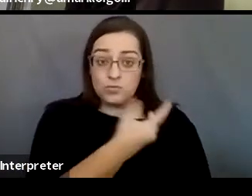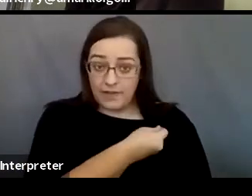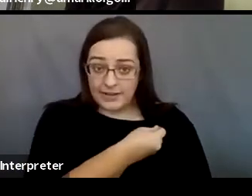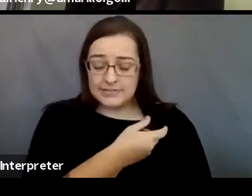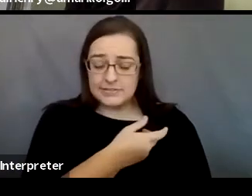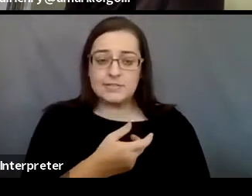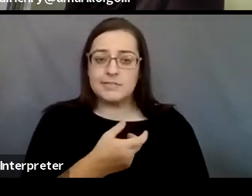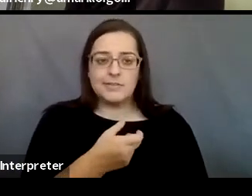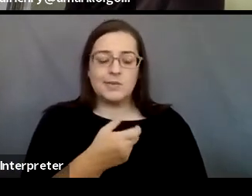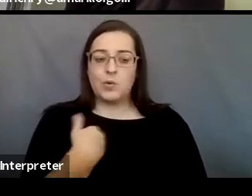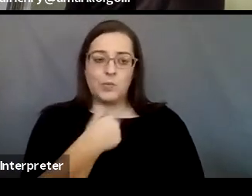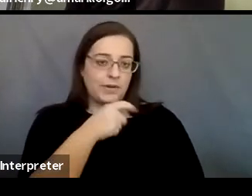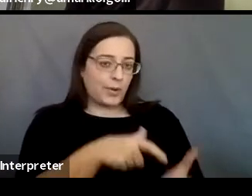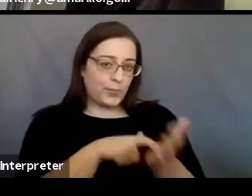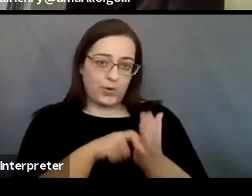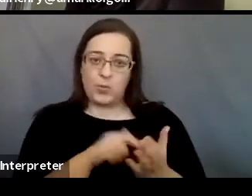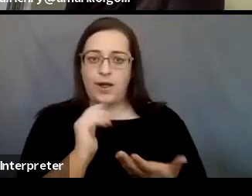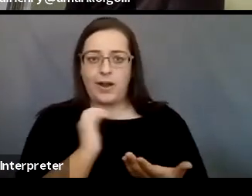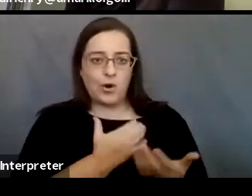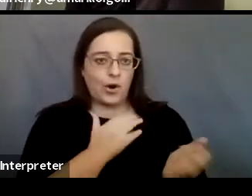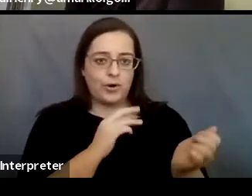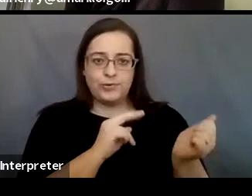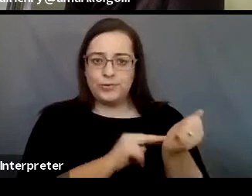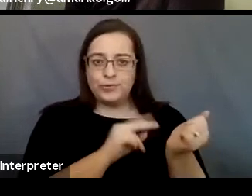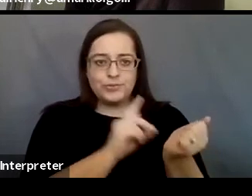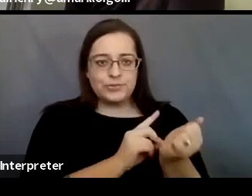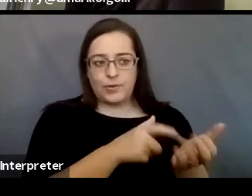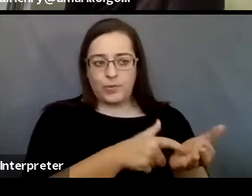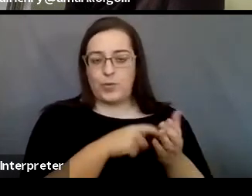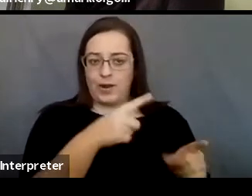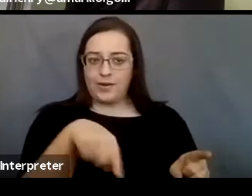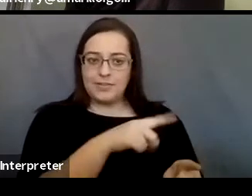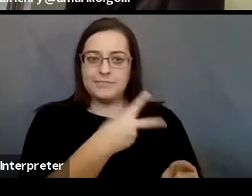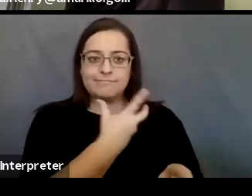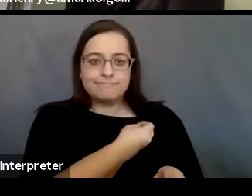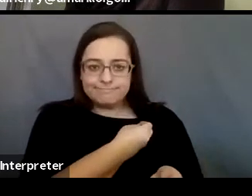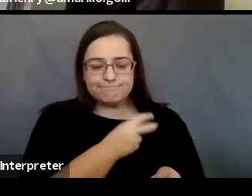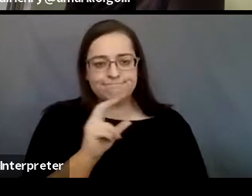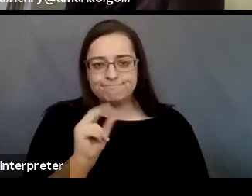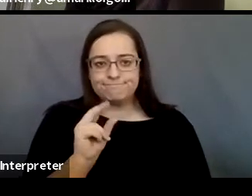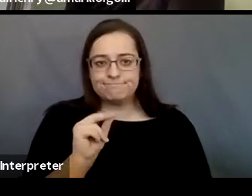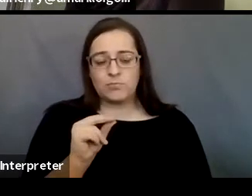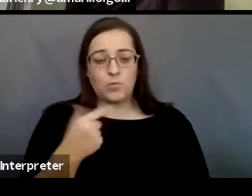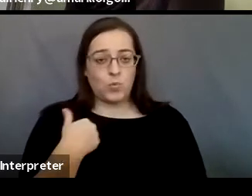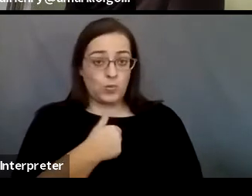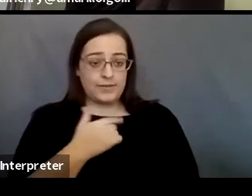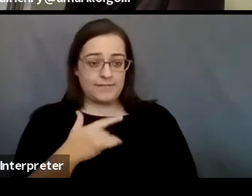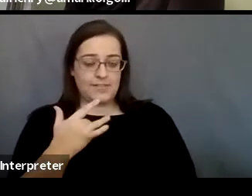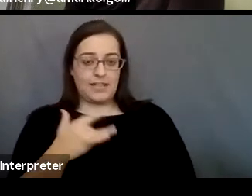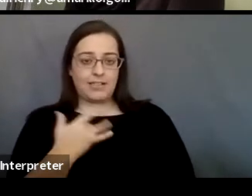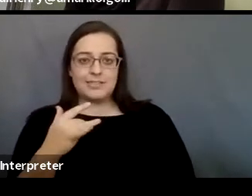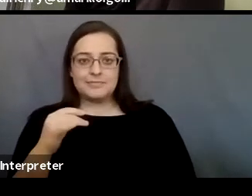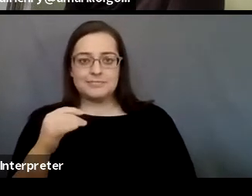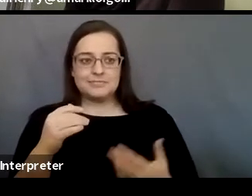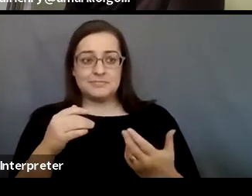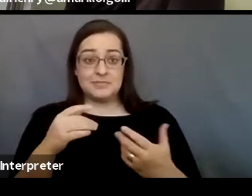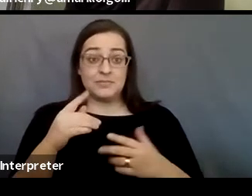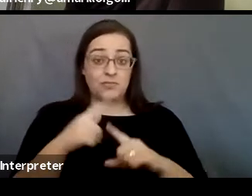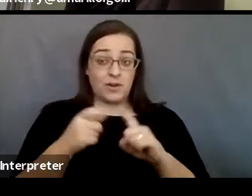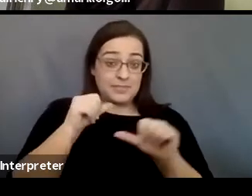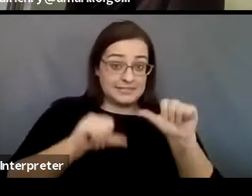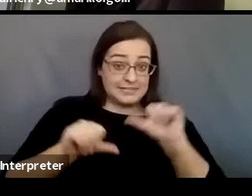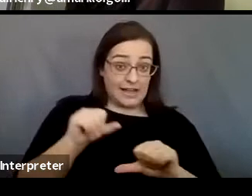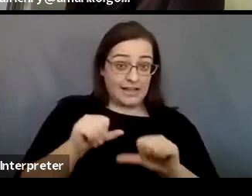that folks are required to take. We all believe in the scientific community that this is a highly effective